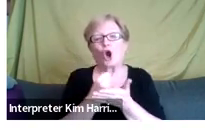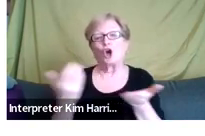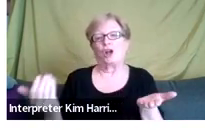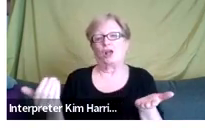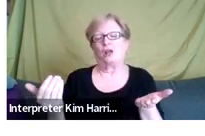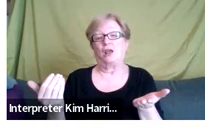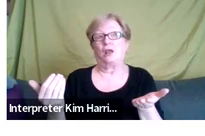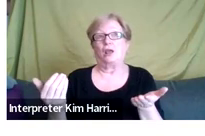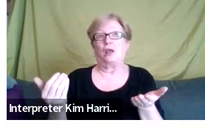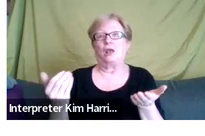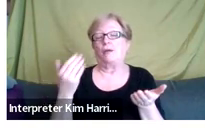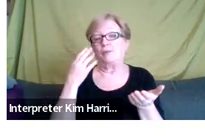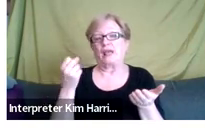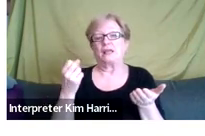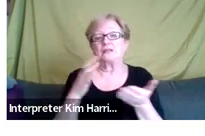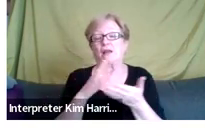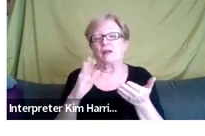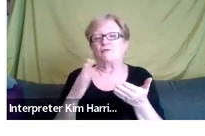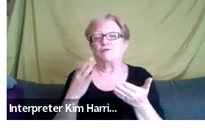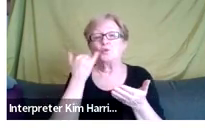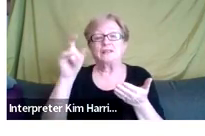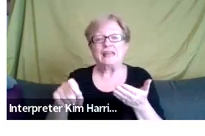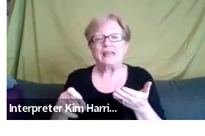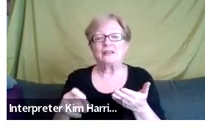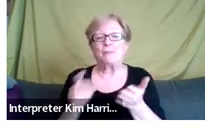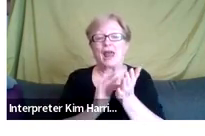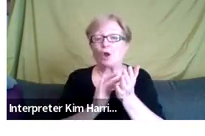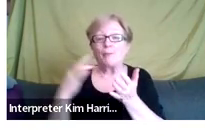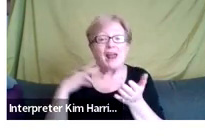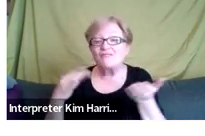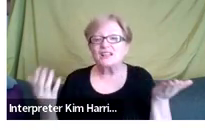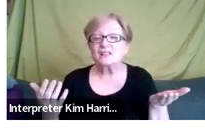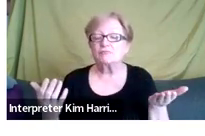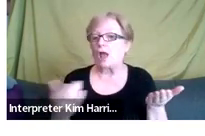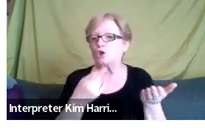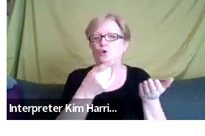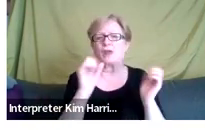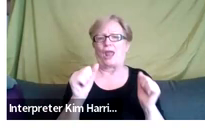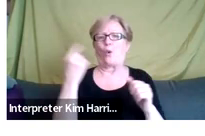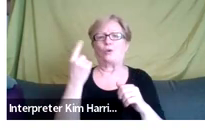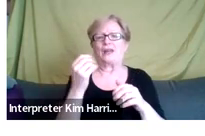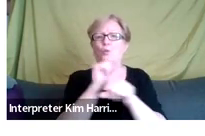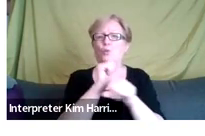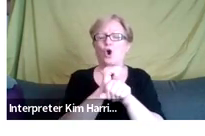know, because of that you need those, you know, benefits and such. So